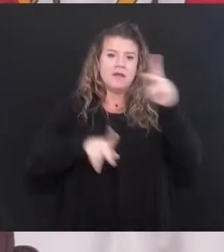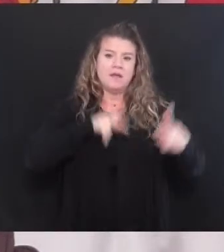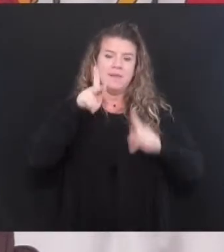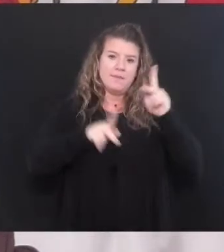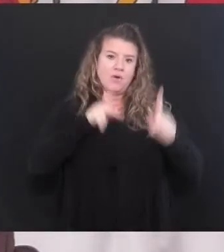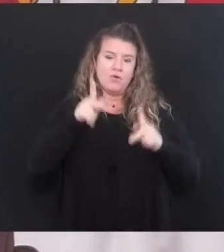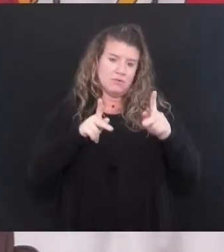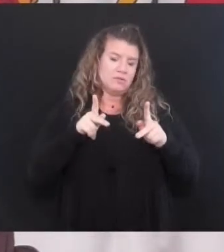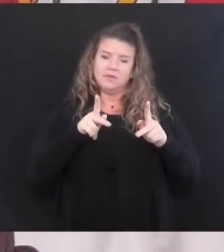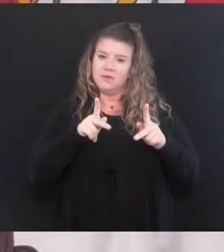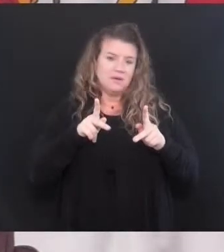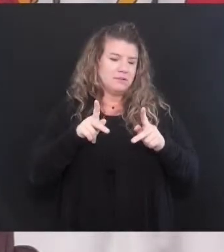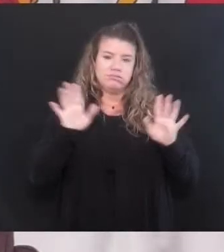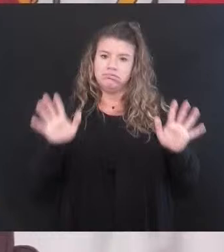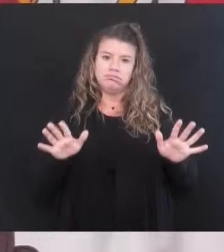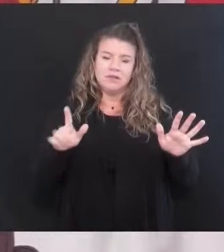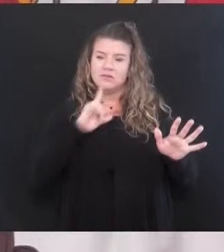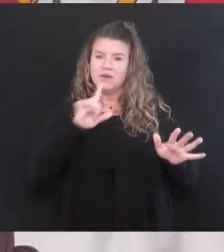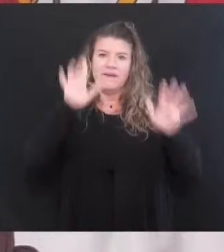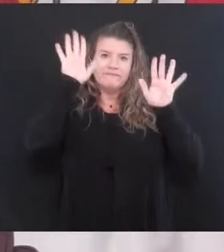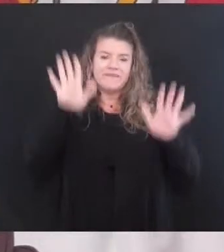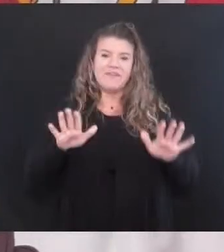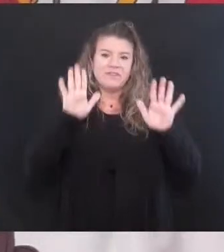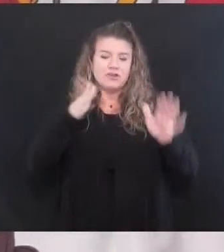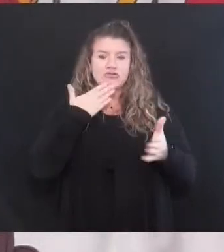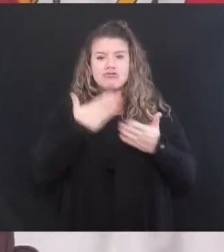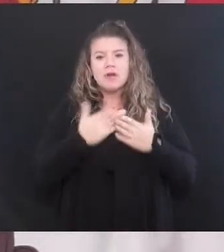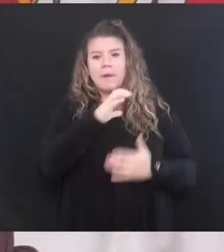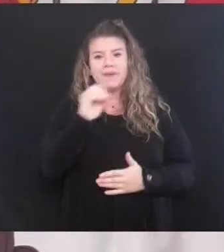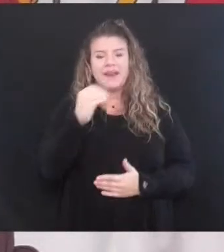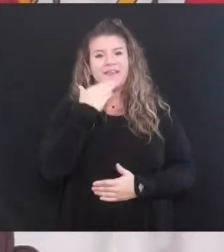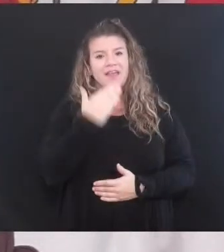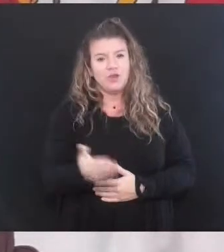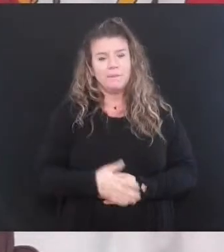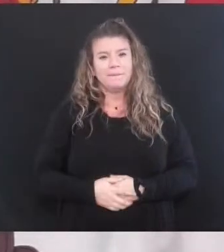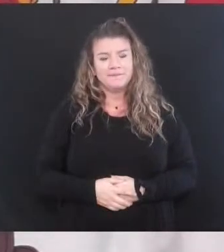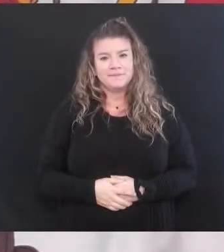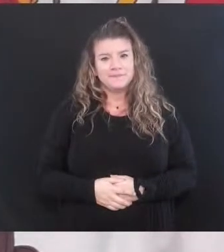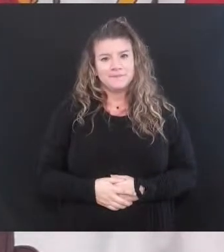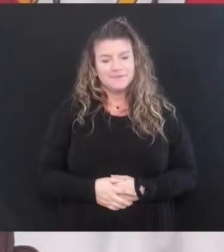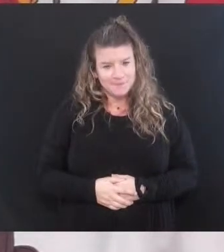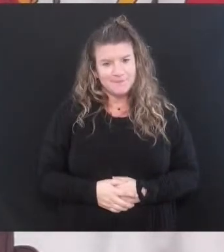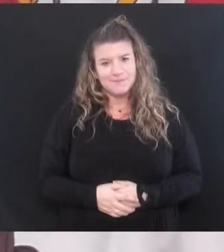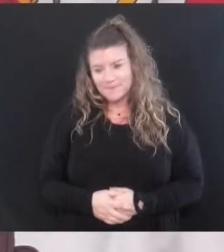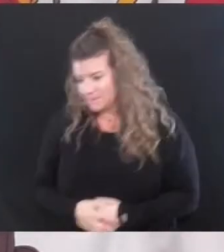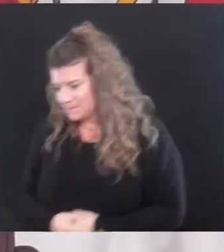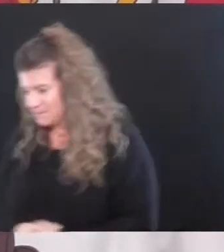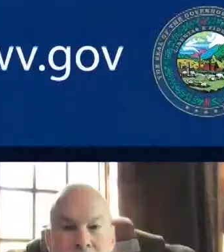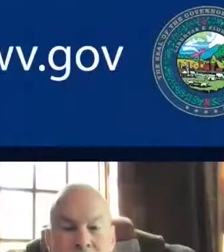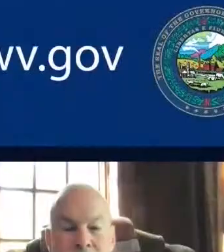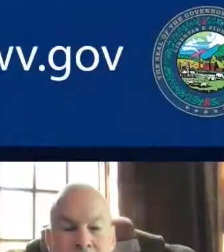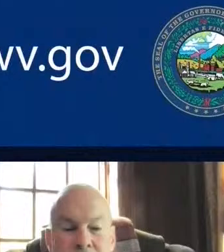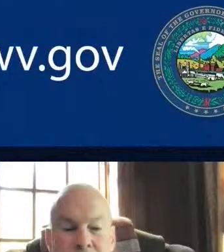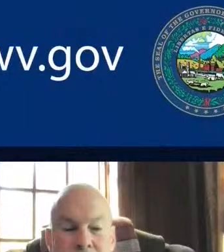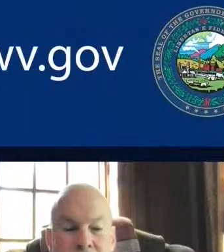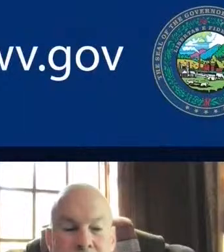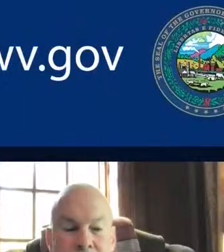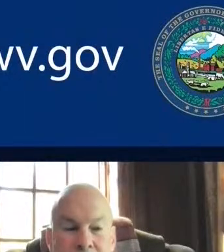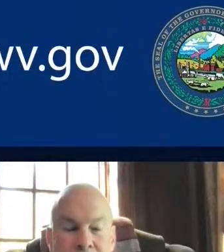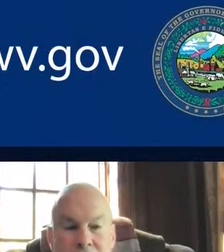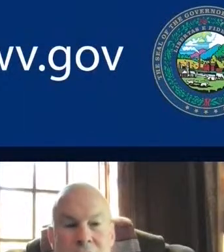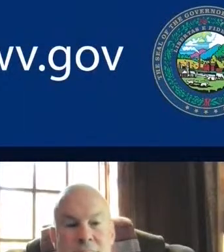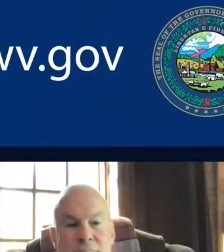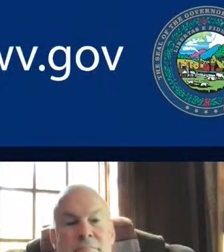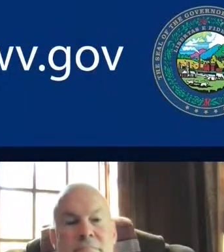Toyota. Wow, just a fabulous company. Thanks again. All right, thank you, Governor. Let's now go to Dr. Clay Marsh, our